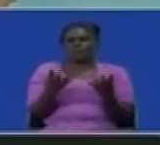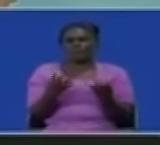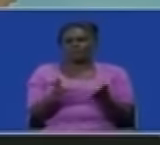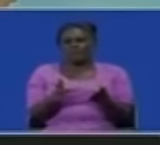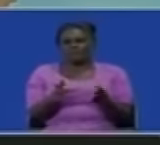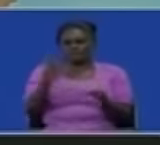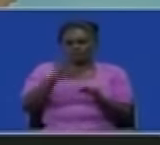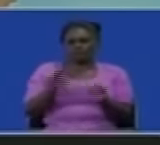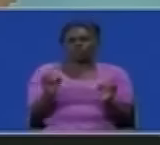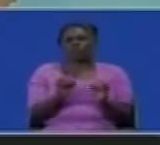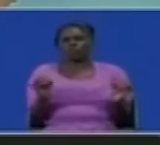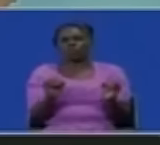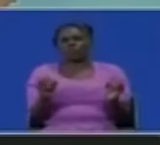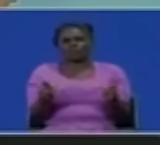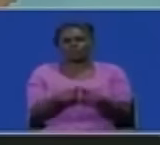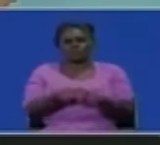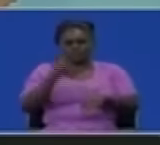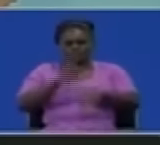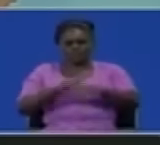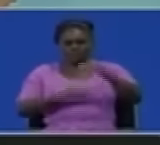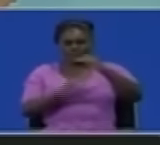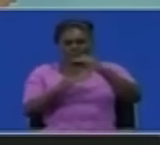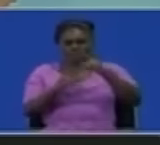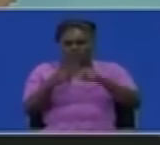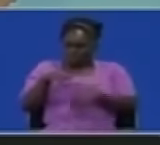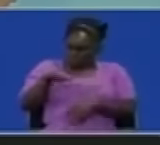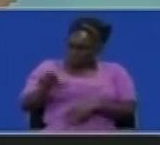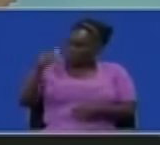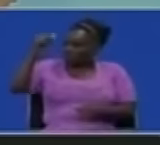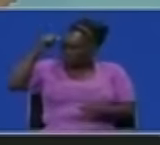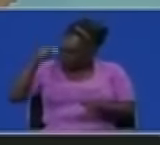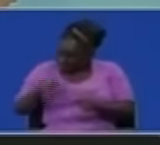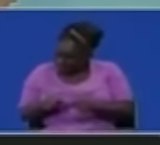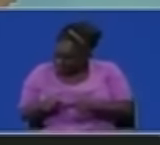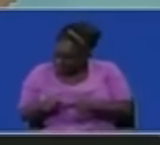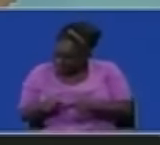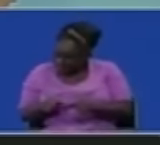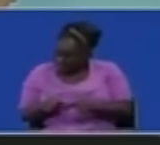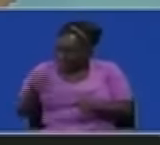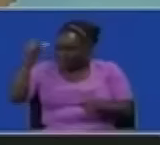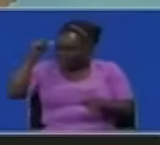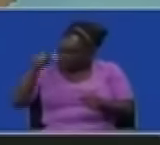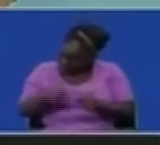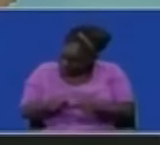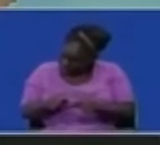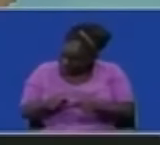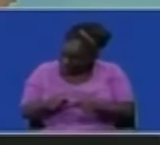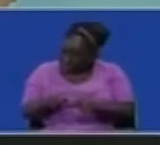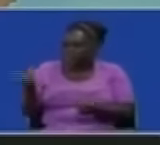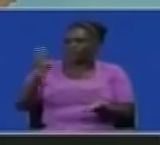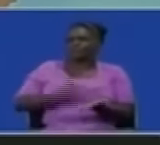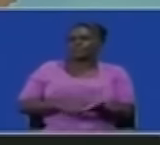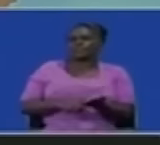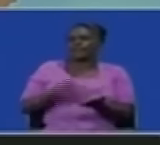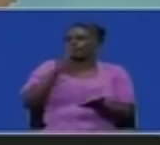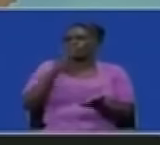not happening with respect to the timelines, but what you need to remember every single day is that you need to get yourself ready.